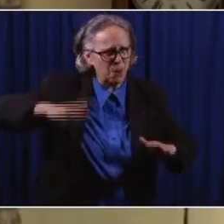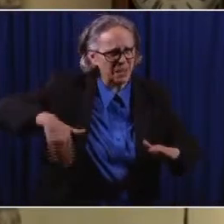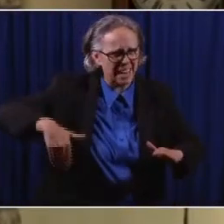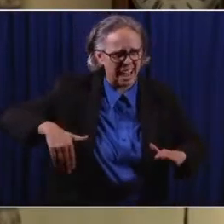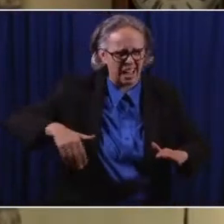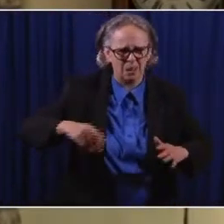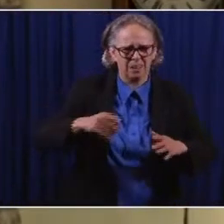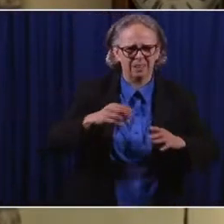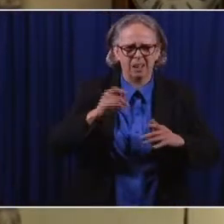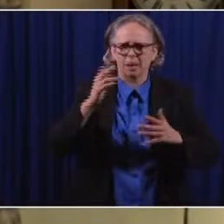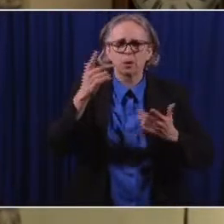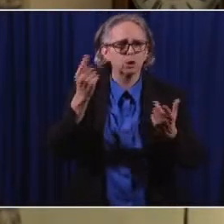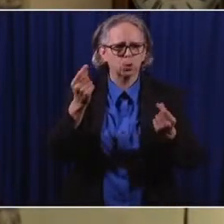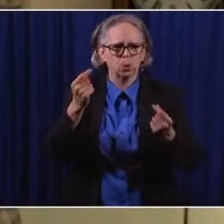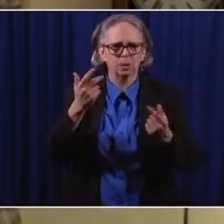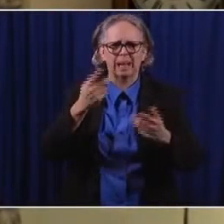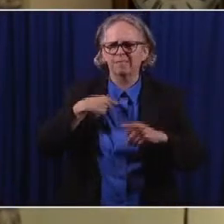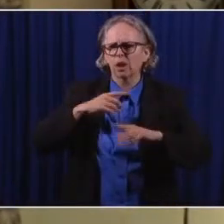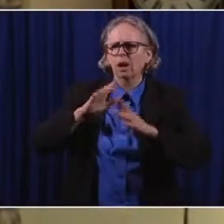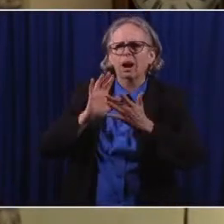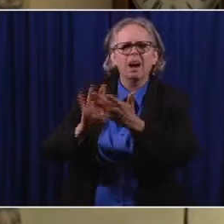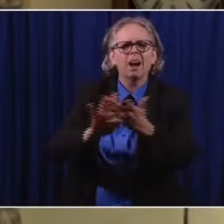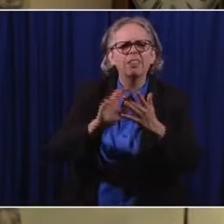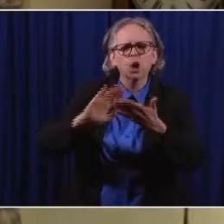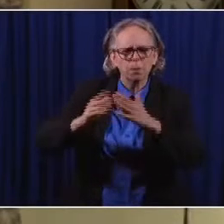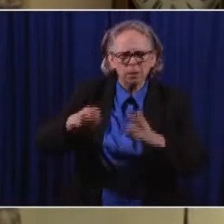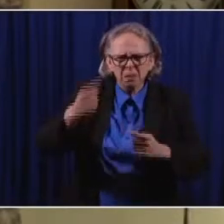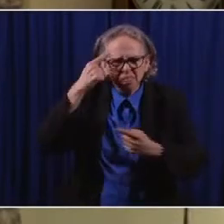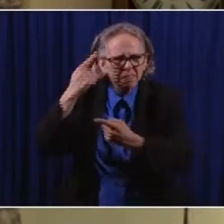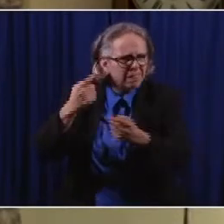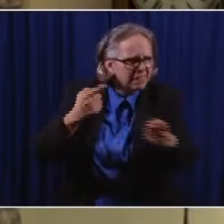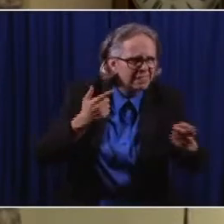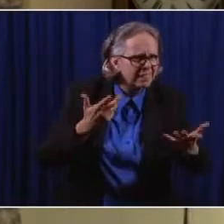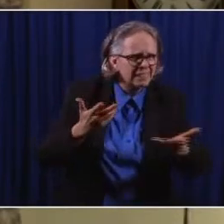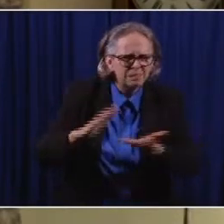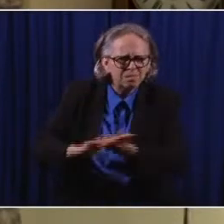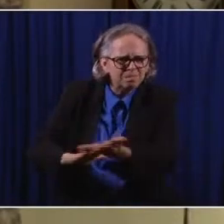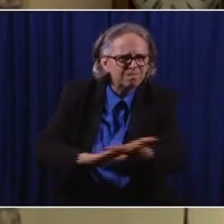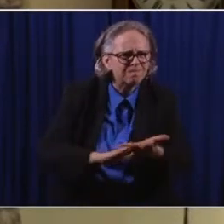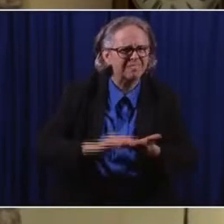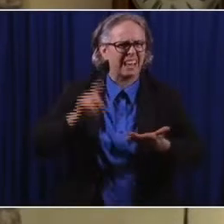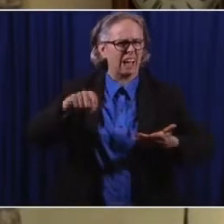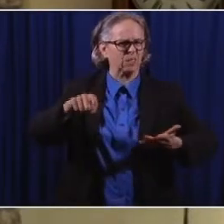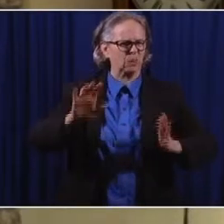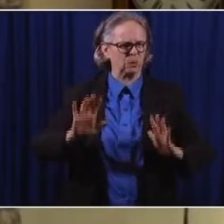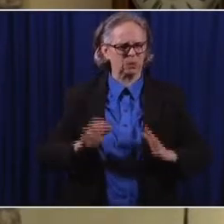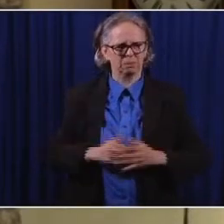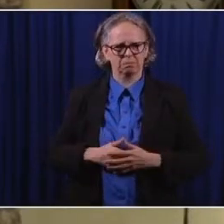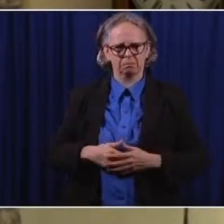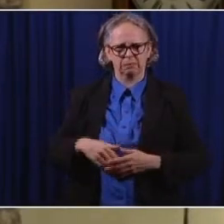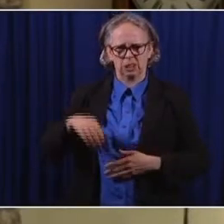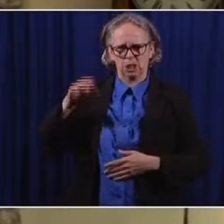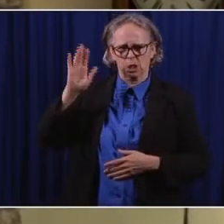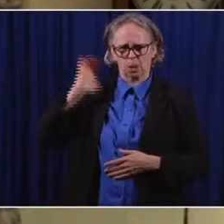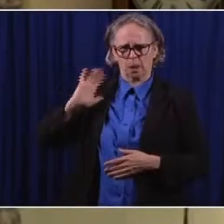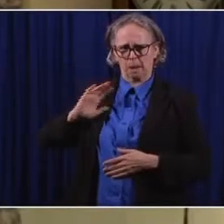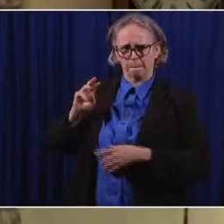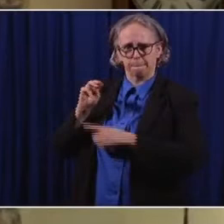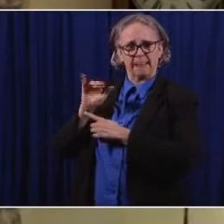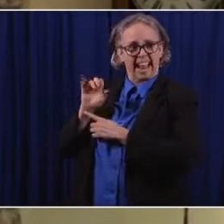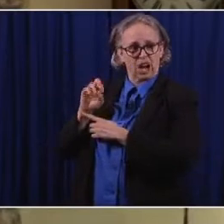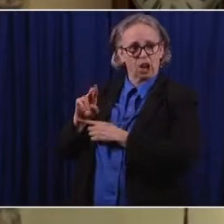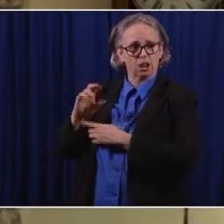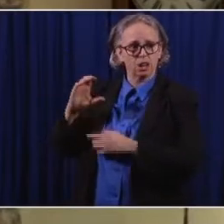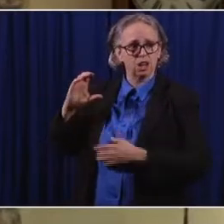Ohio. As you know, as I've reported before, Mayor Cranley would like to see us do